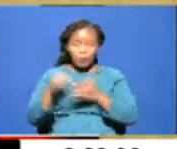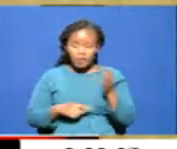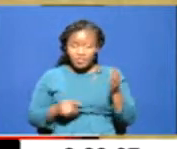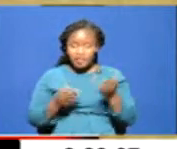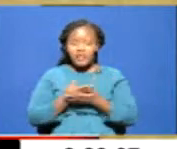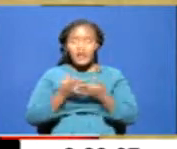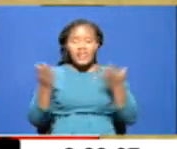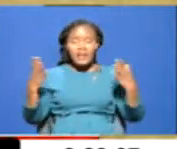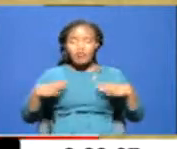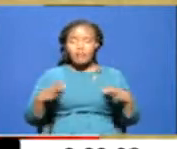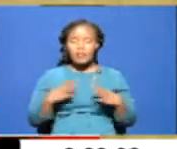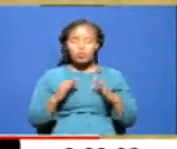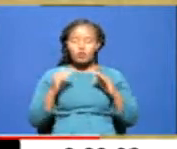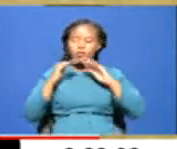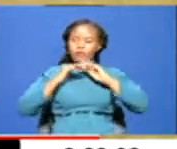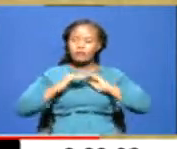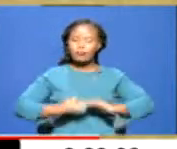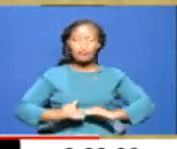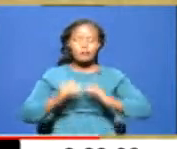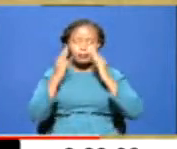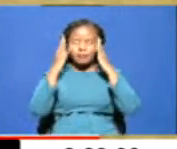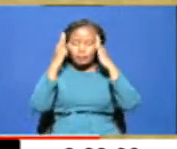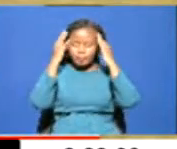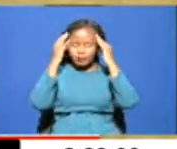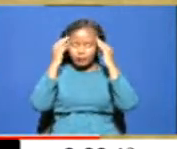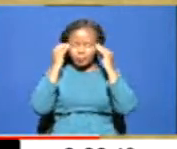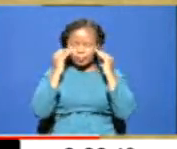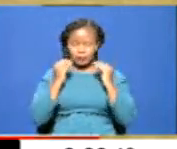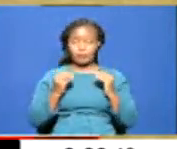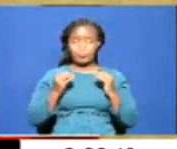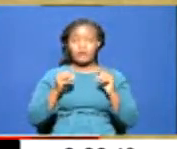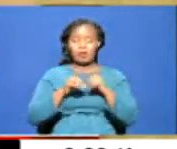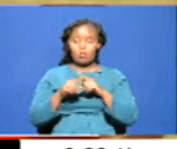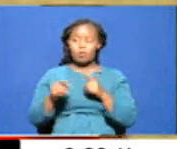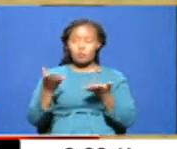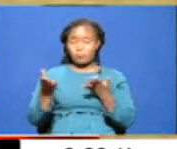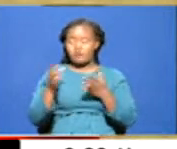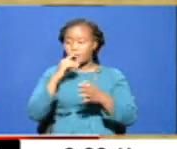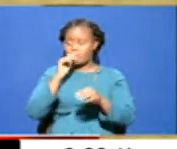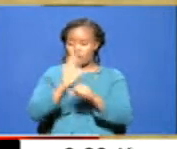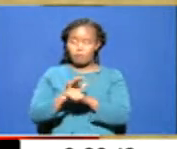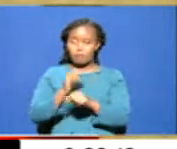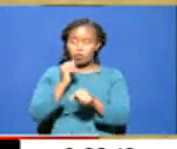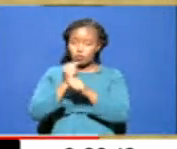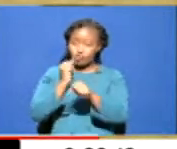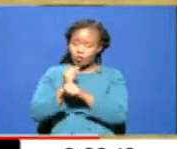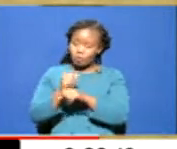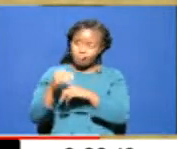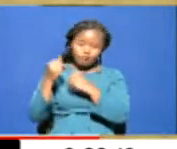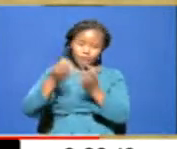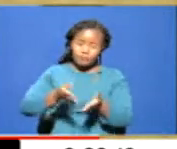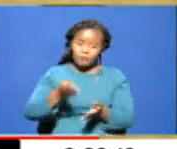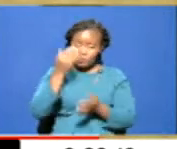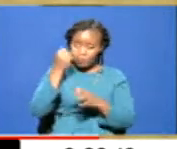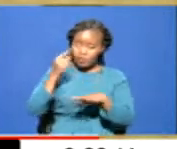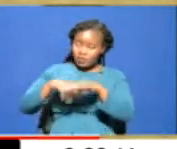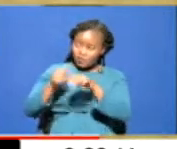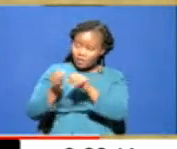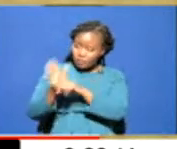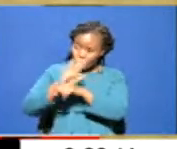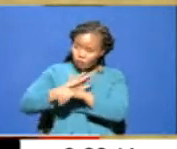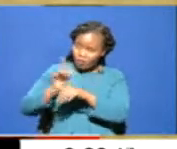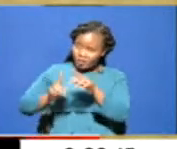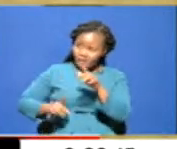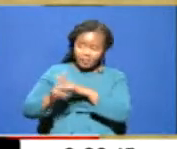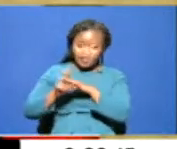stress. And I wish you can promise we can give them jobs, because COVID-19 mostly has